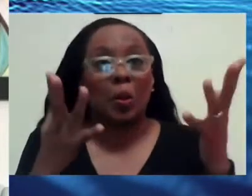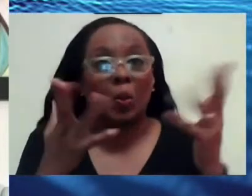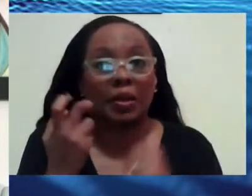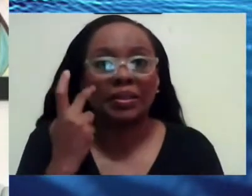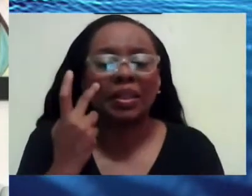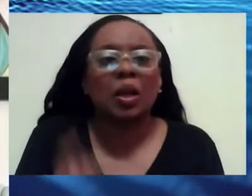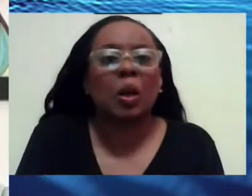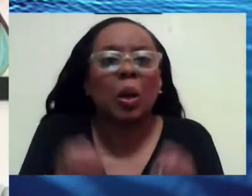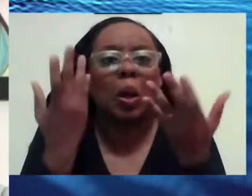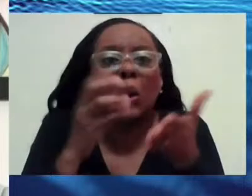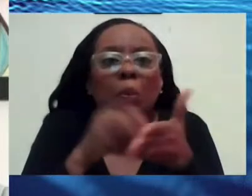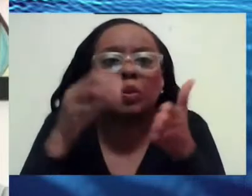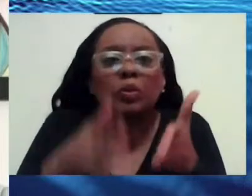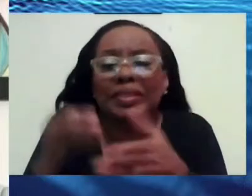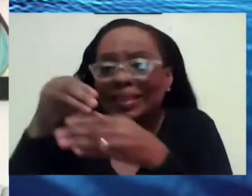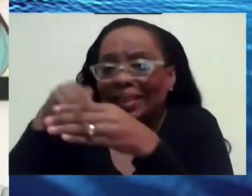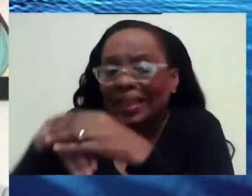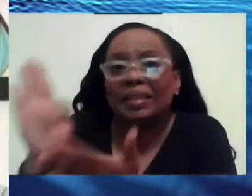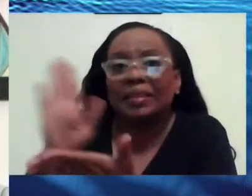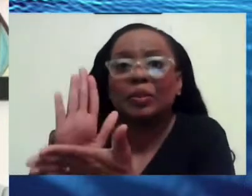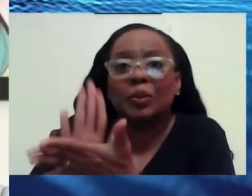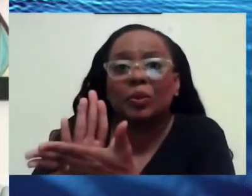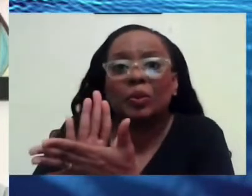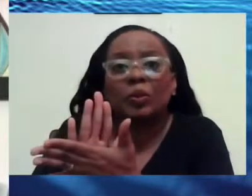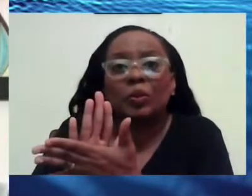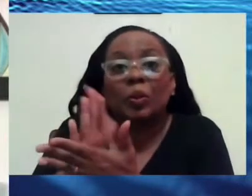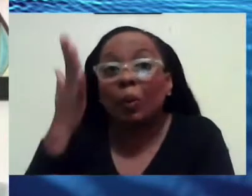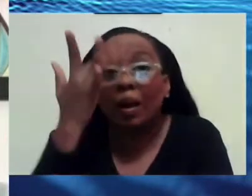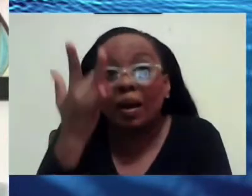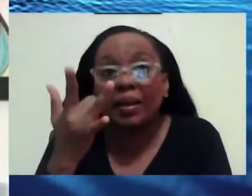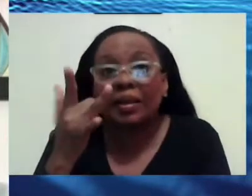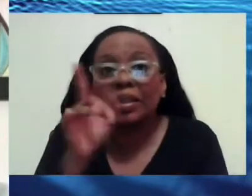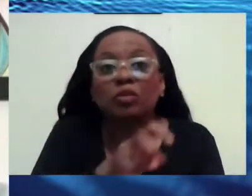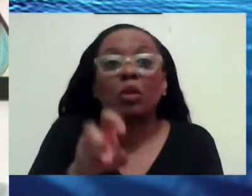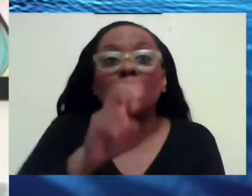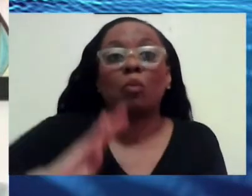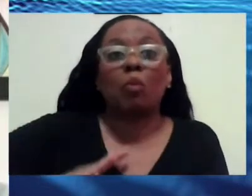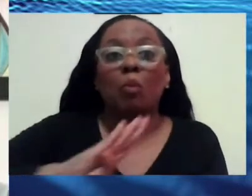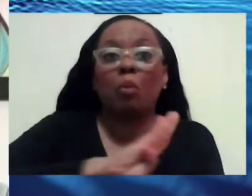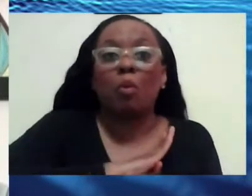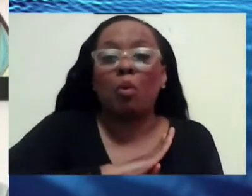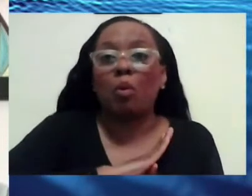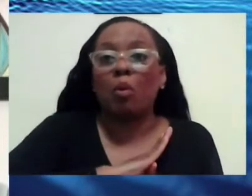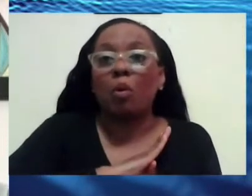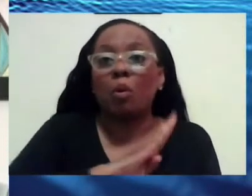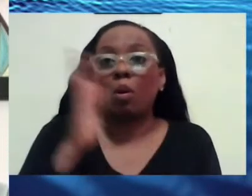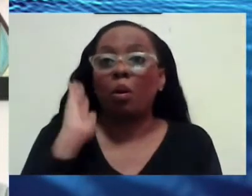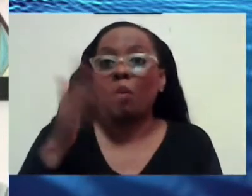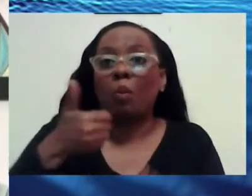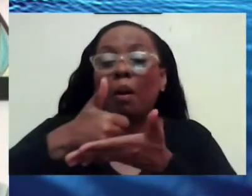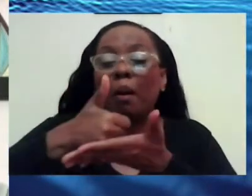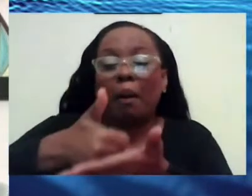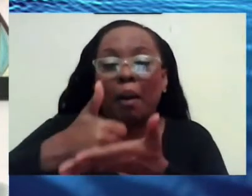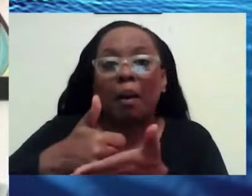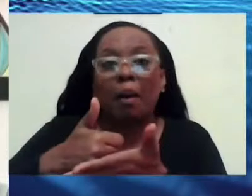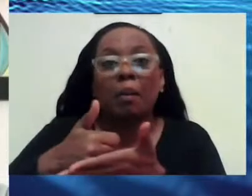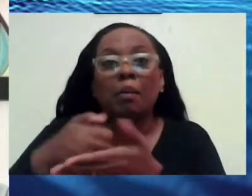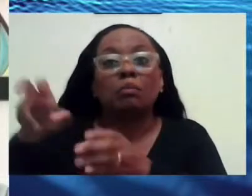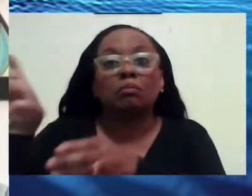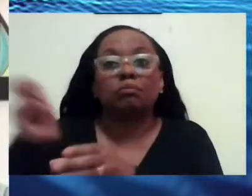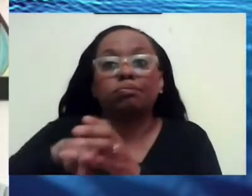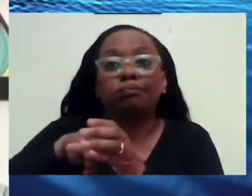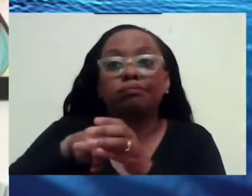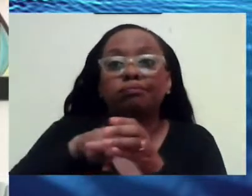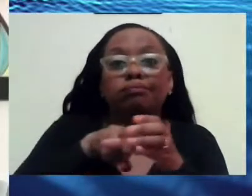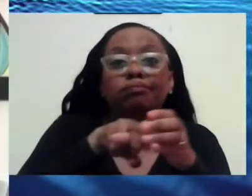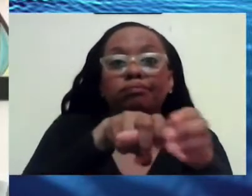school plant, so that the transport board would assist us with making sure that those students would be able to get to the school as